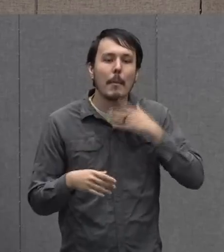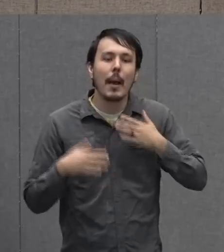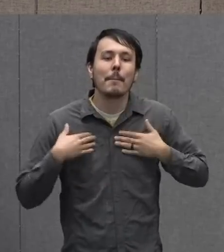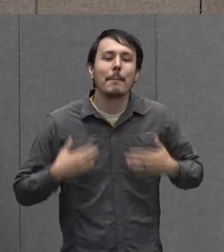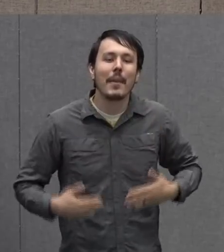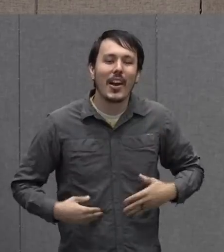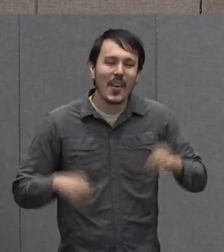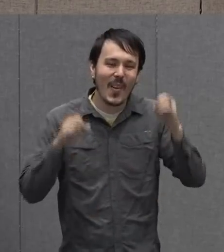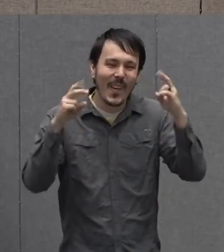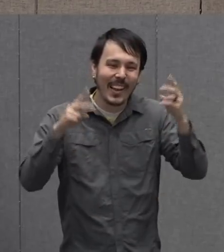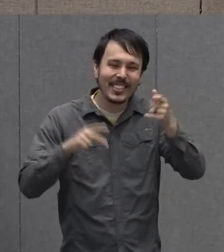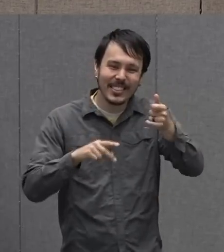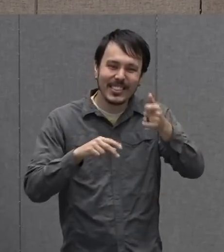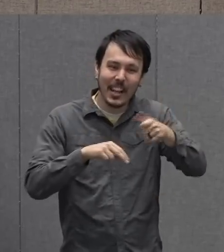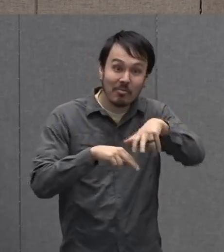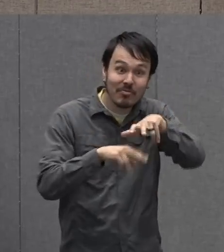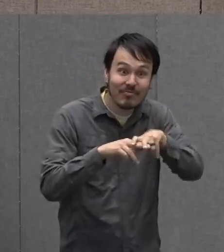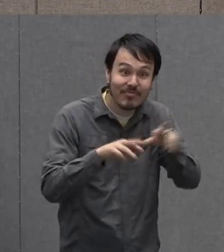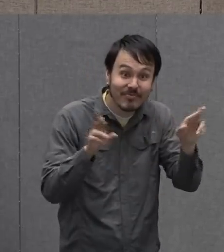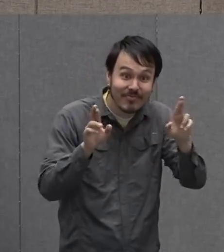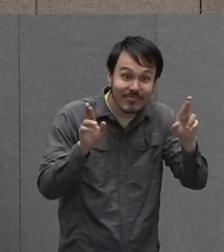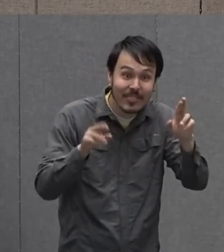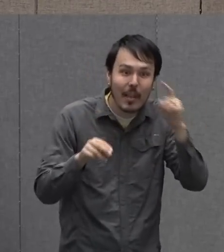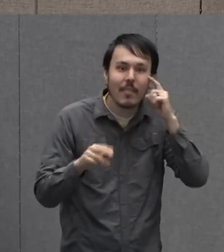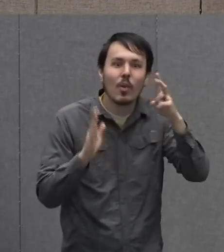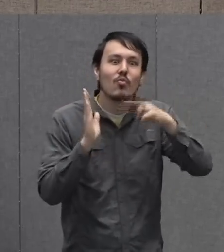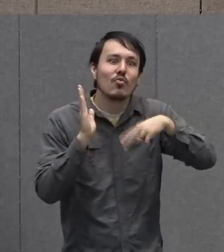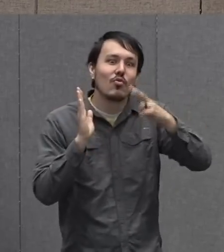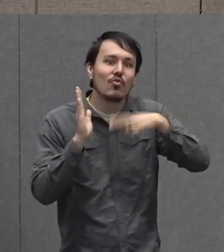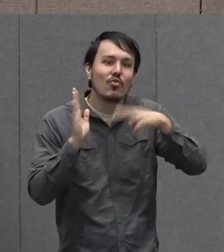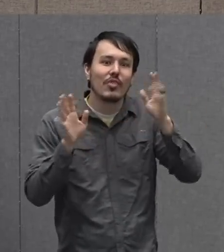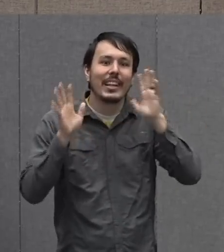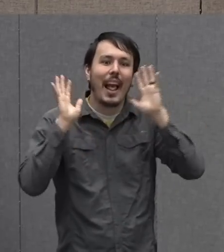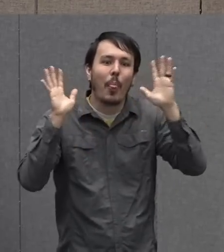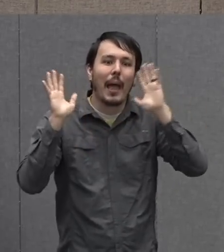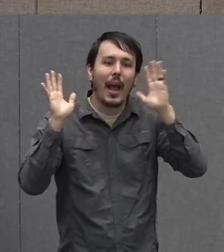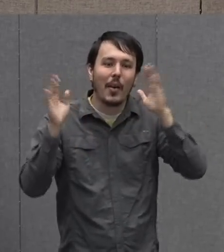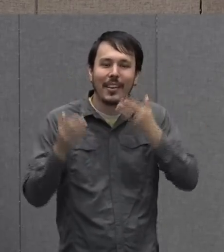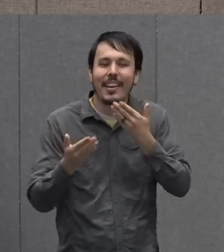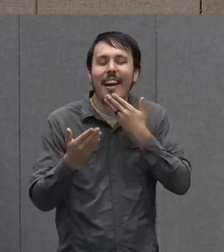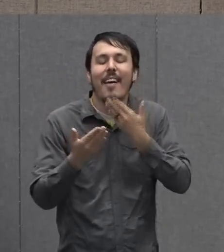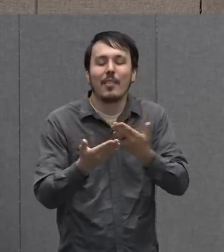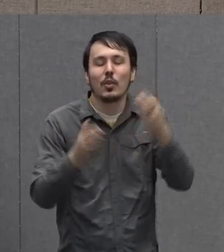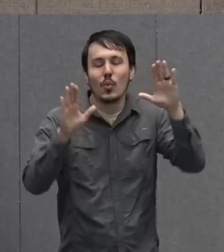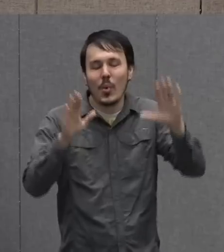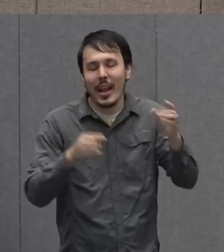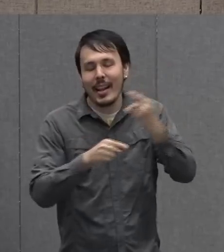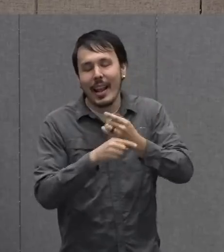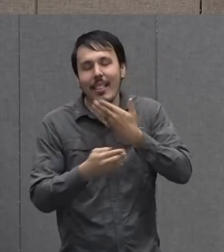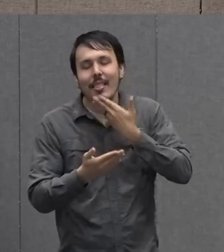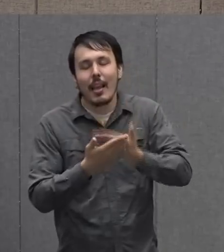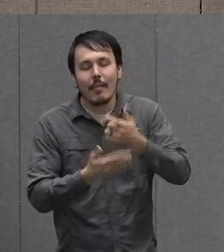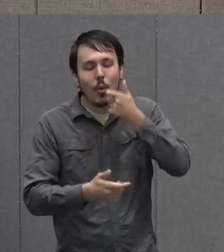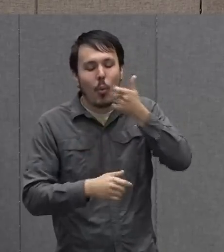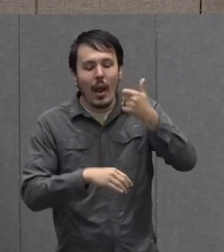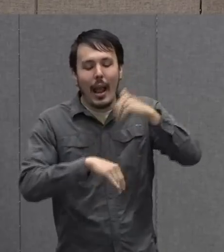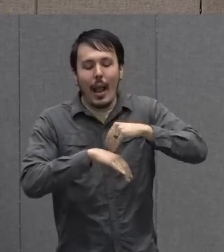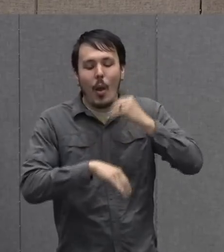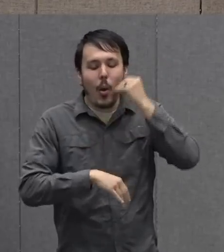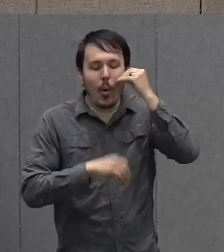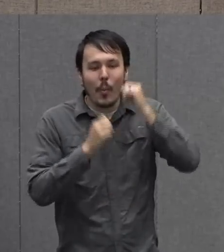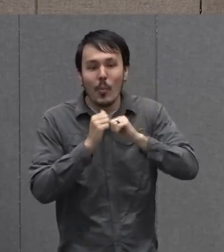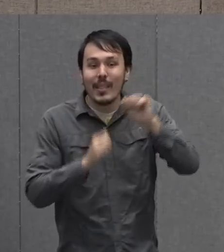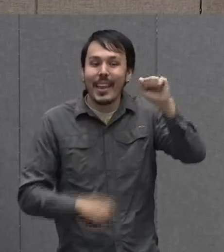go ahead and get cozy because now we have a read aloud. Have a great day. Thank you for watching At Home with APS.